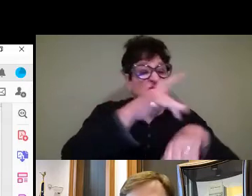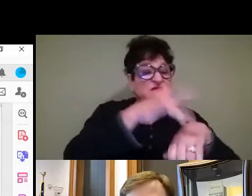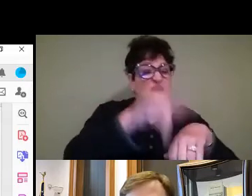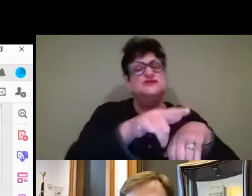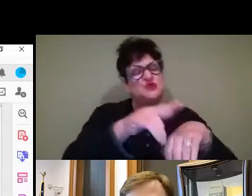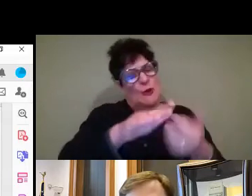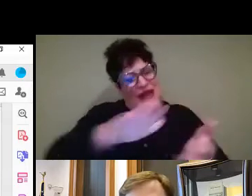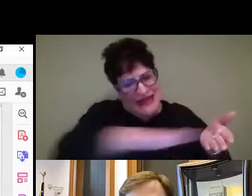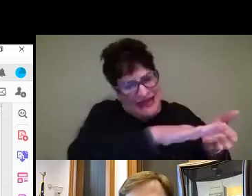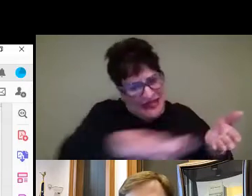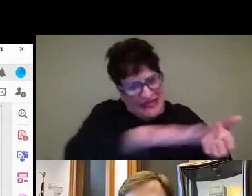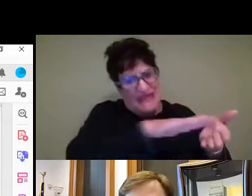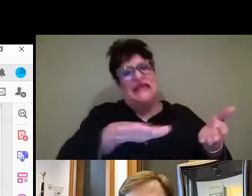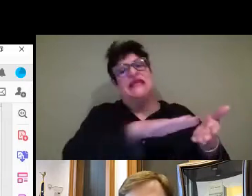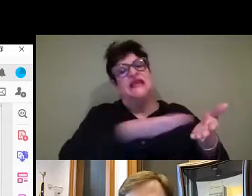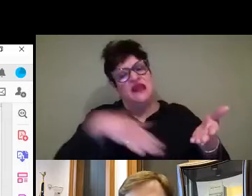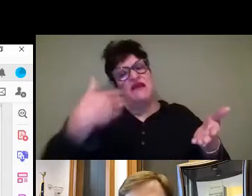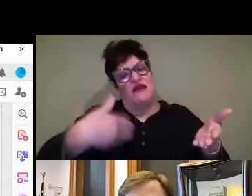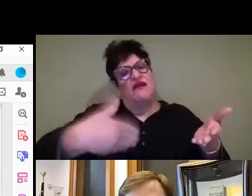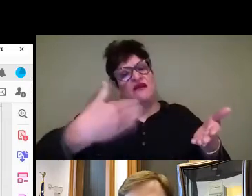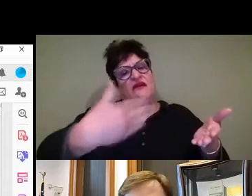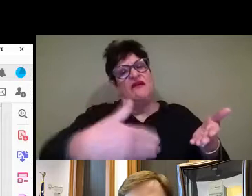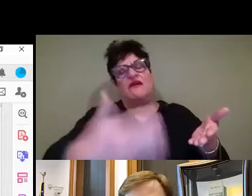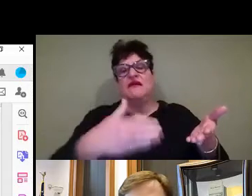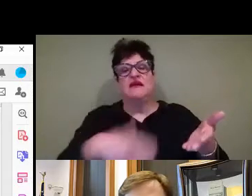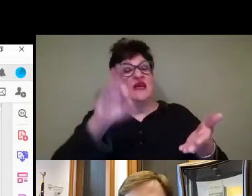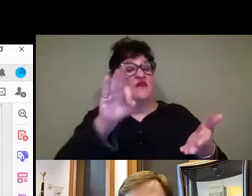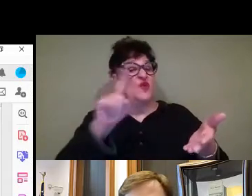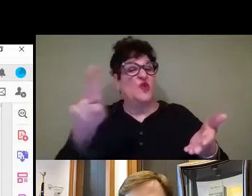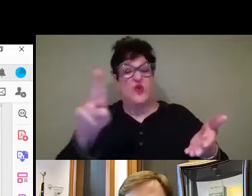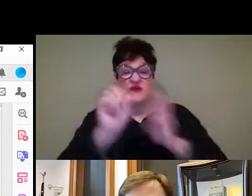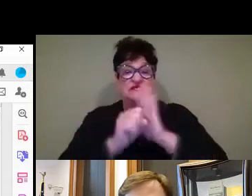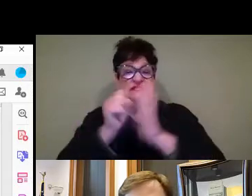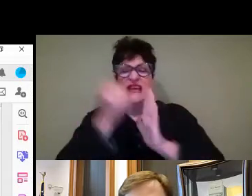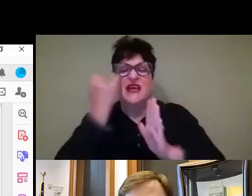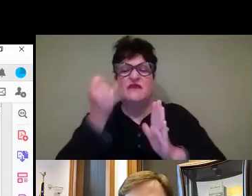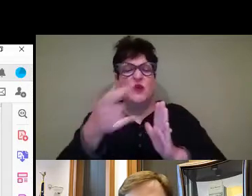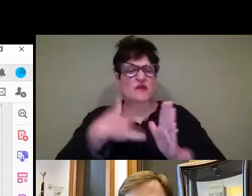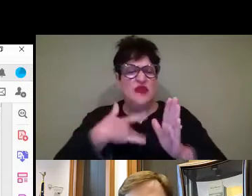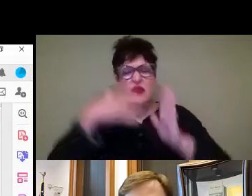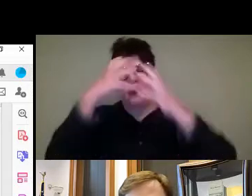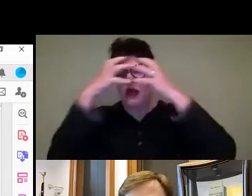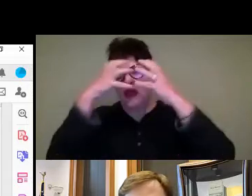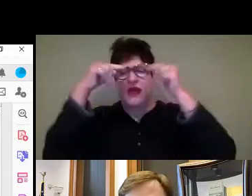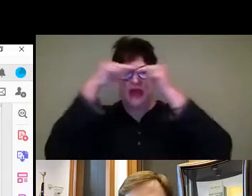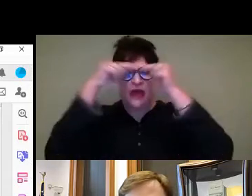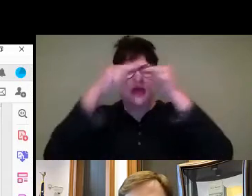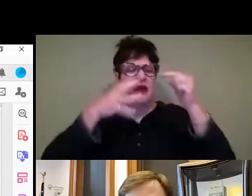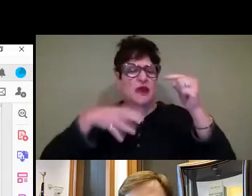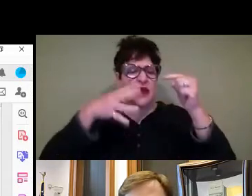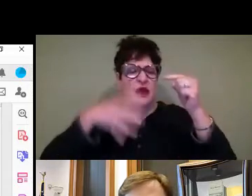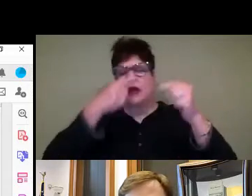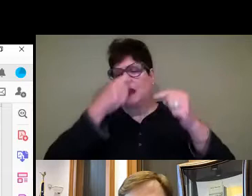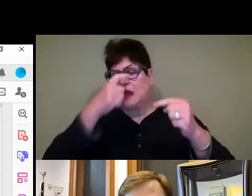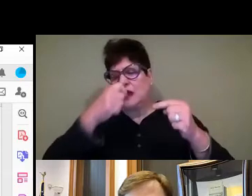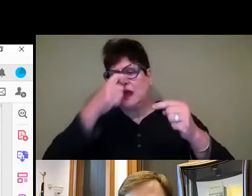asking that we're also in the flu season, that if you are symptomatic of a cold any cold symptoms, we ask that